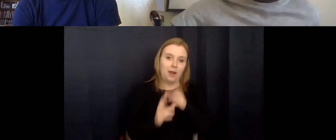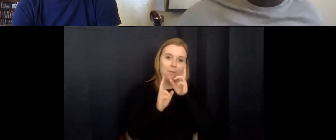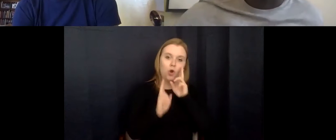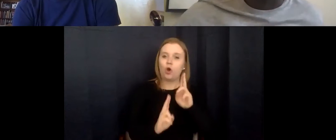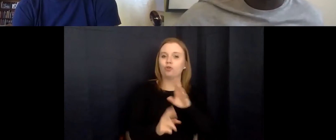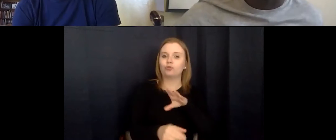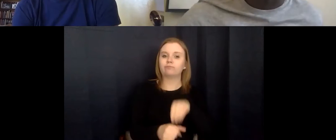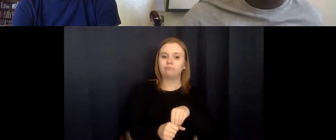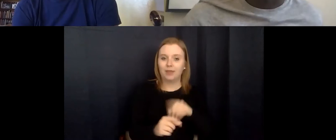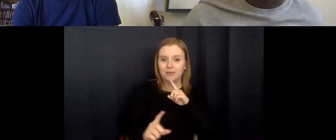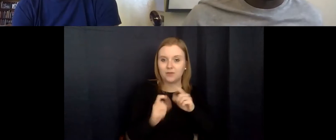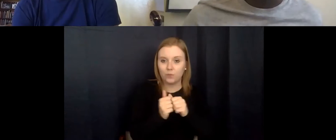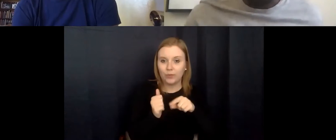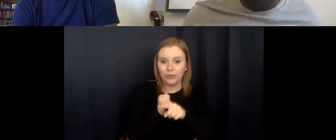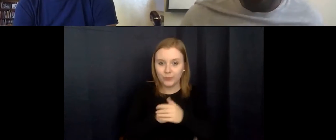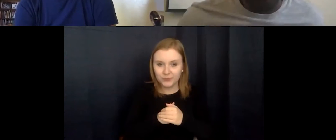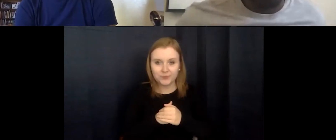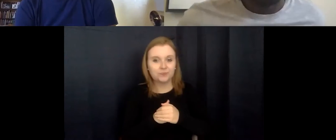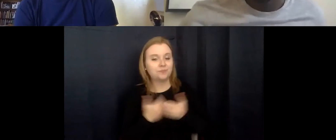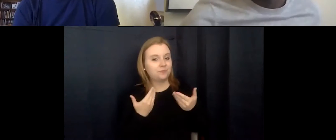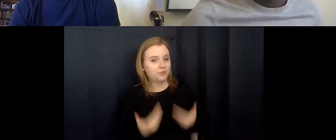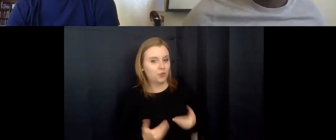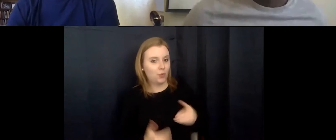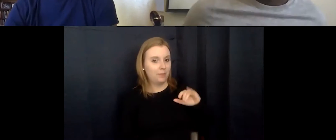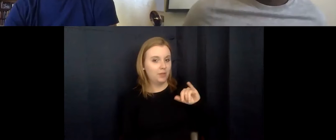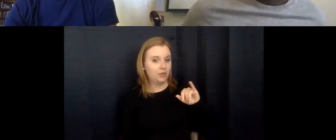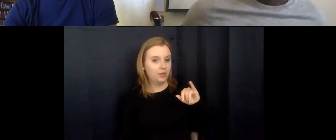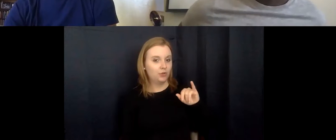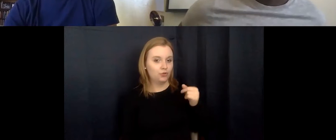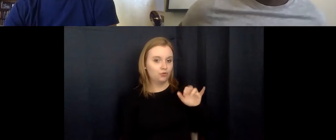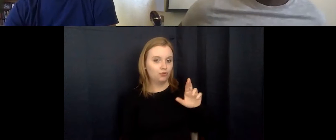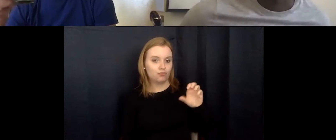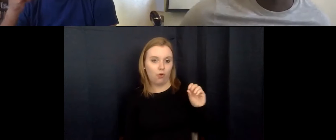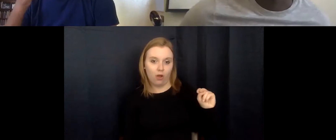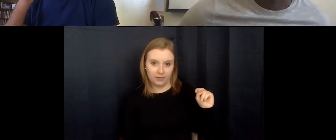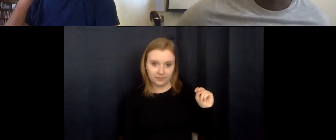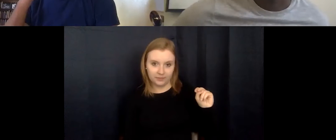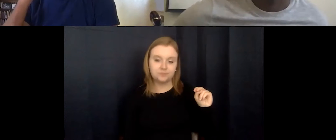me. Yeah, I'm Jerron. I